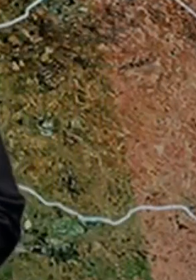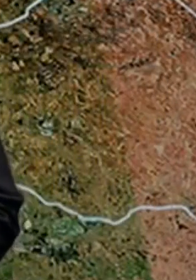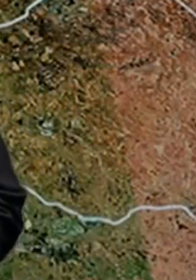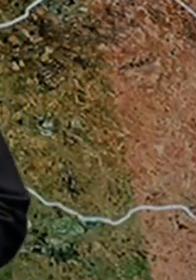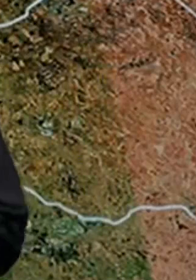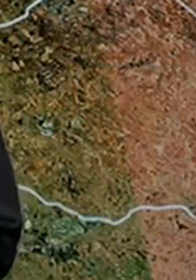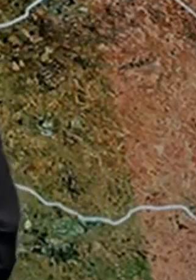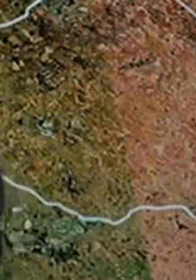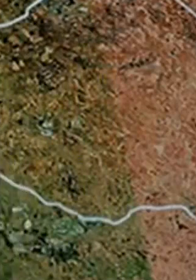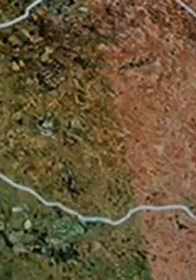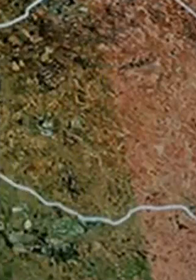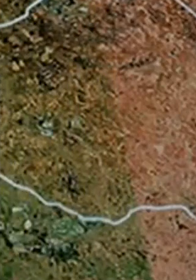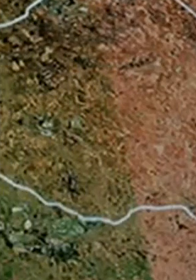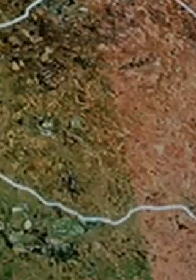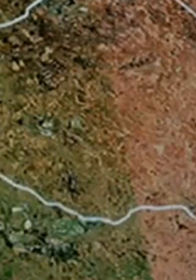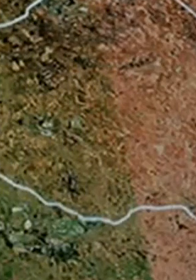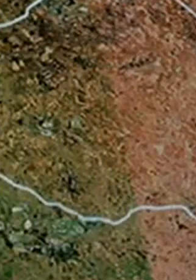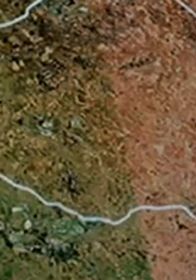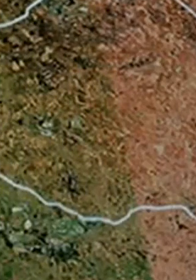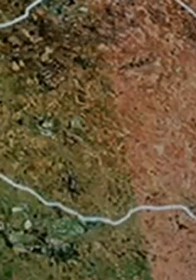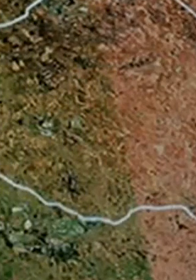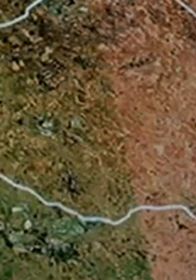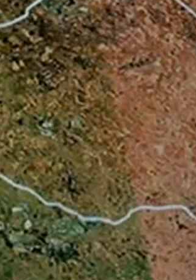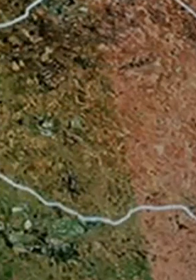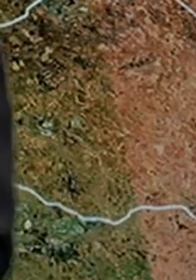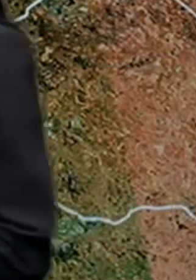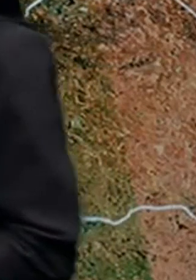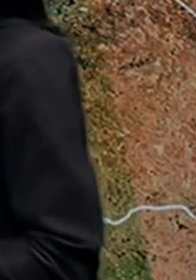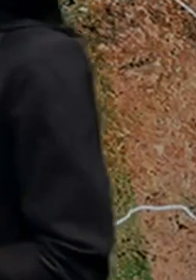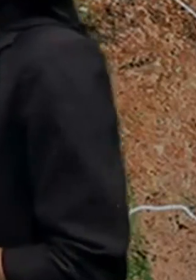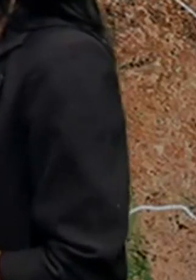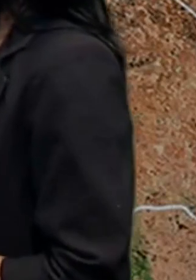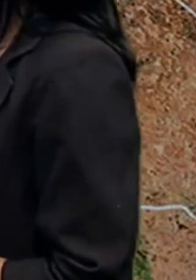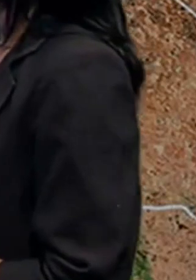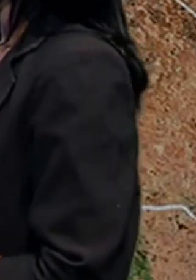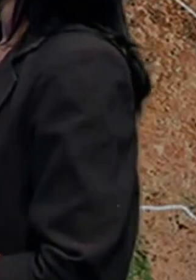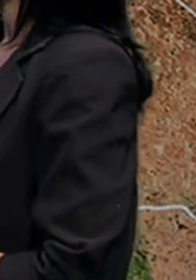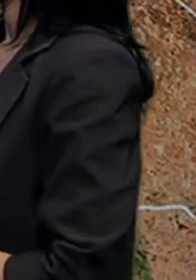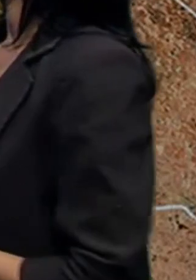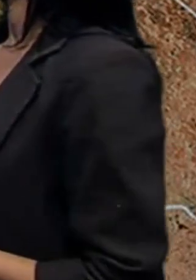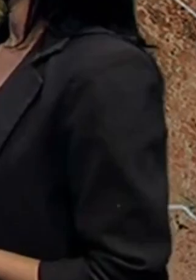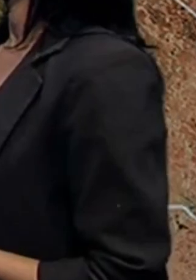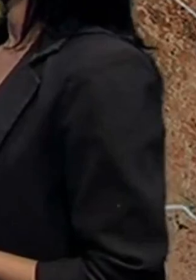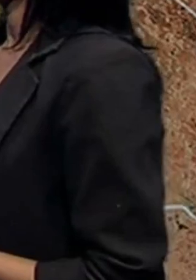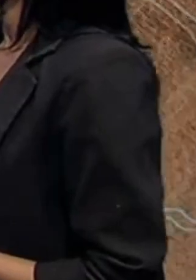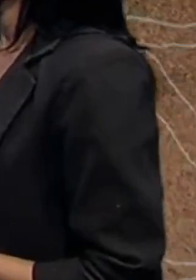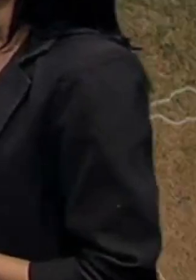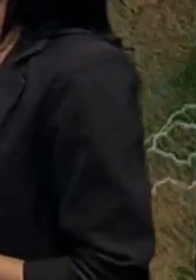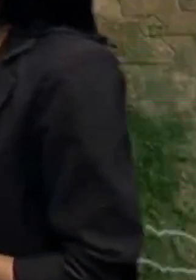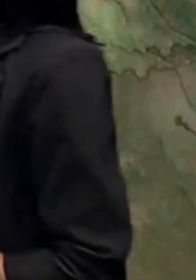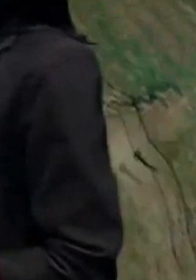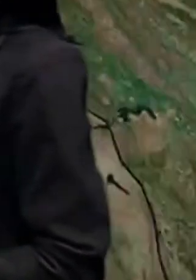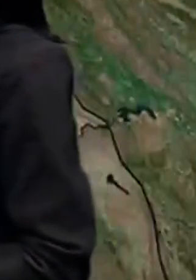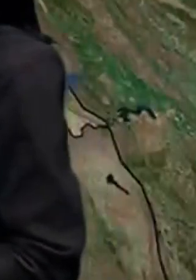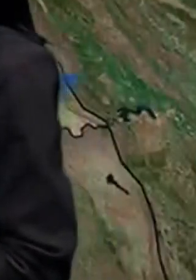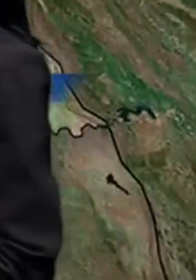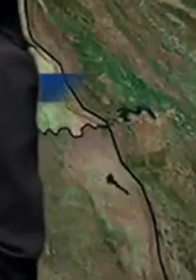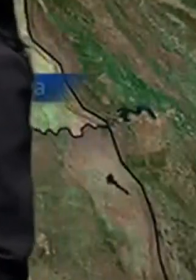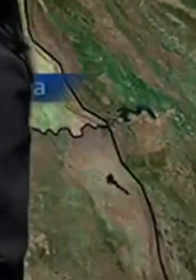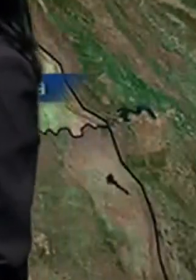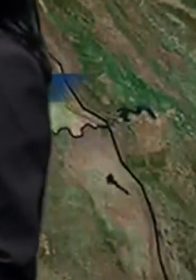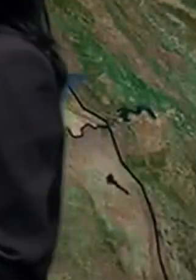digata di le 12 go tla nna mogote ka digata di le 30 Johannesburg ka digata di le 8 go a go di le 28 mo